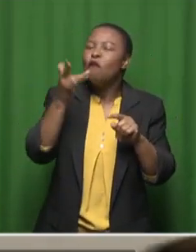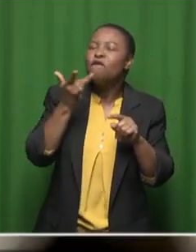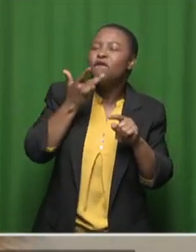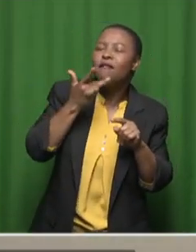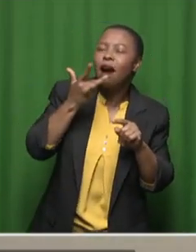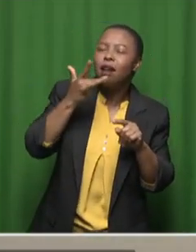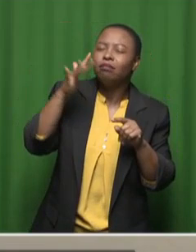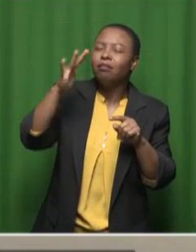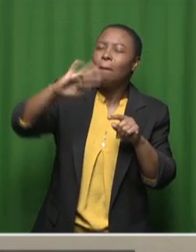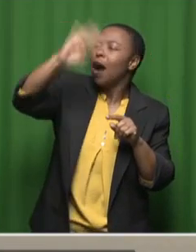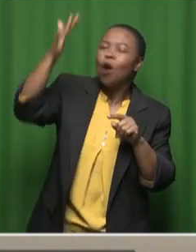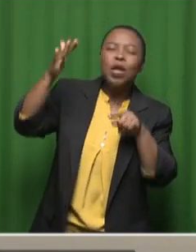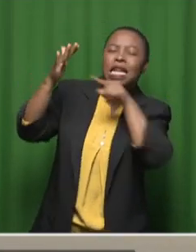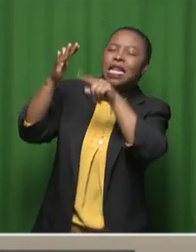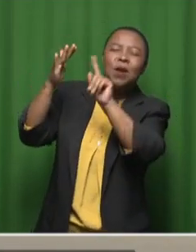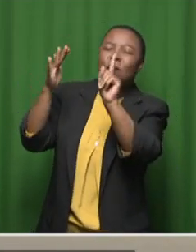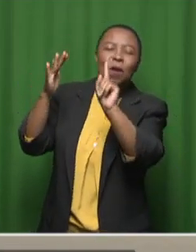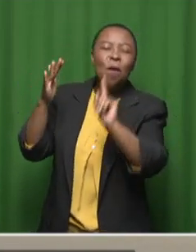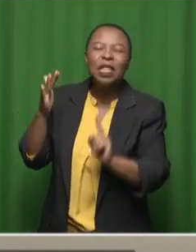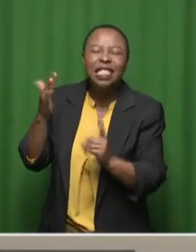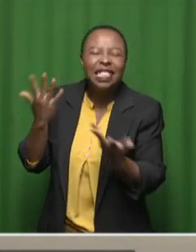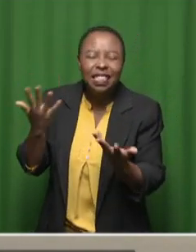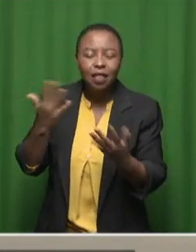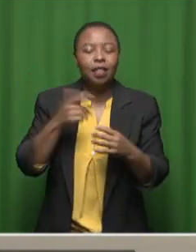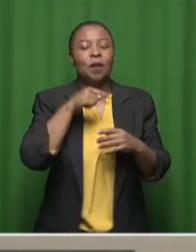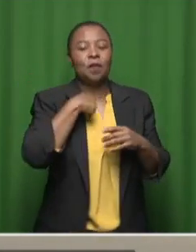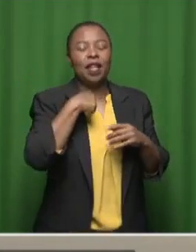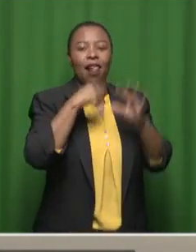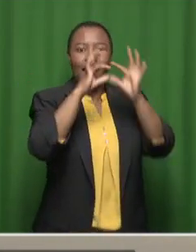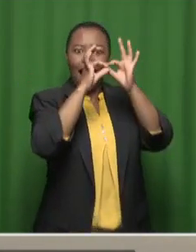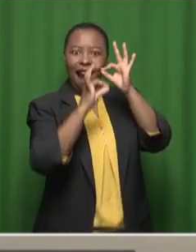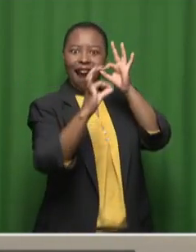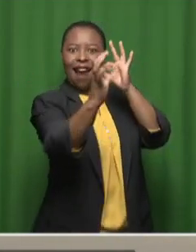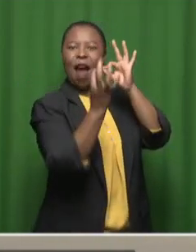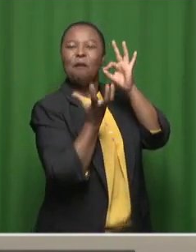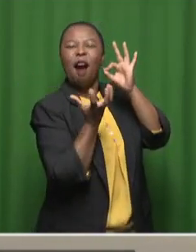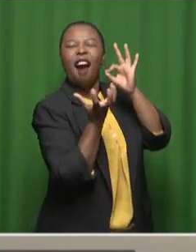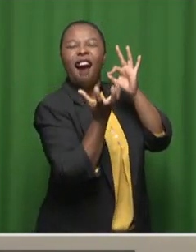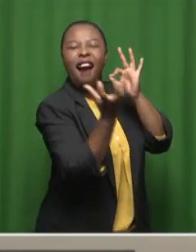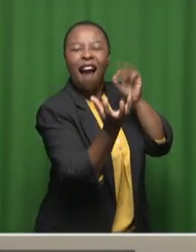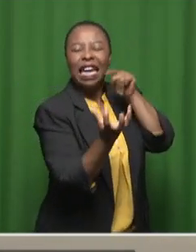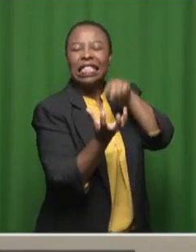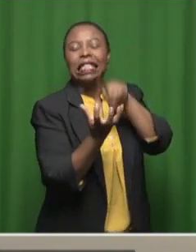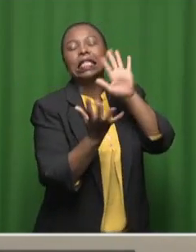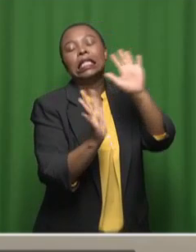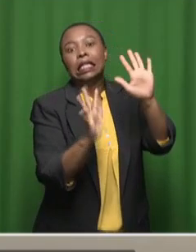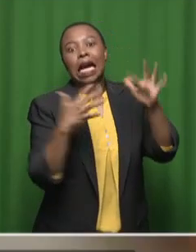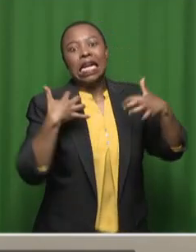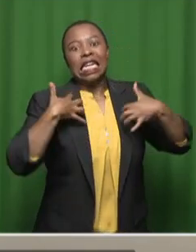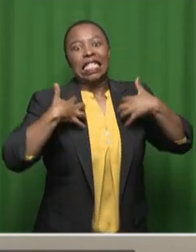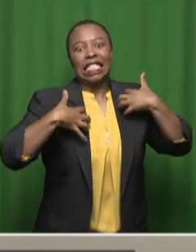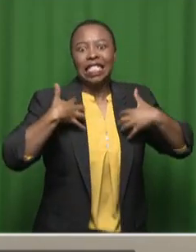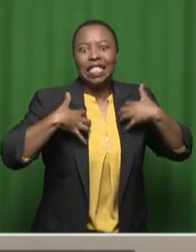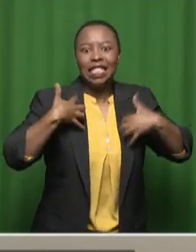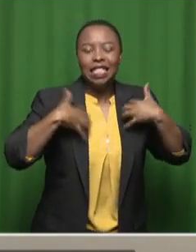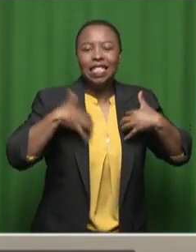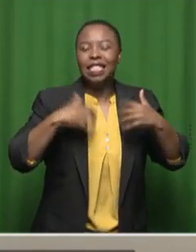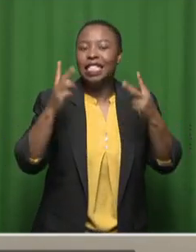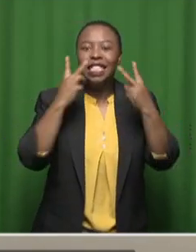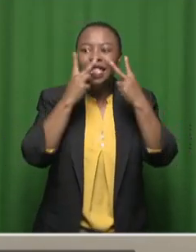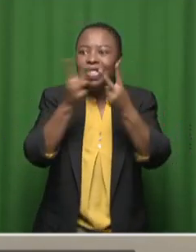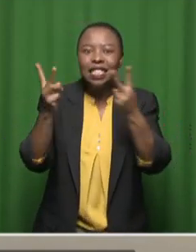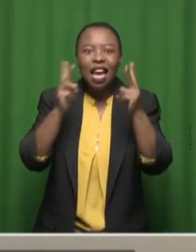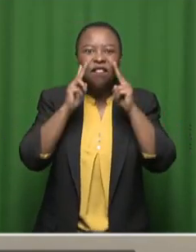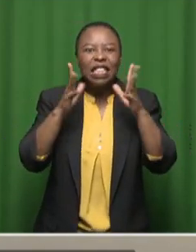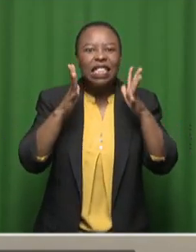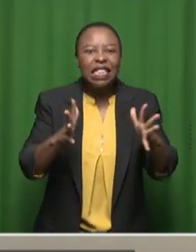of this mountain? My favorite part is certainly the cable car ride. It's always exciting to see visitors